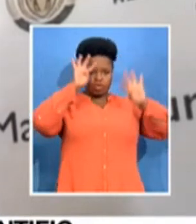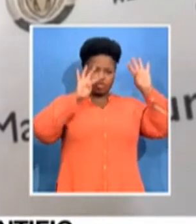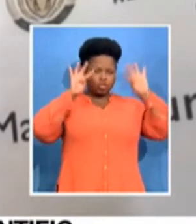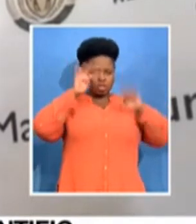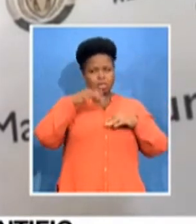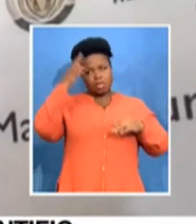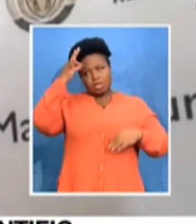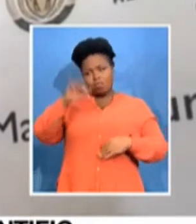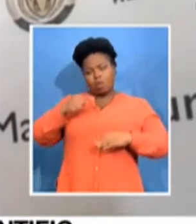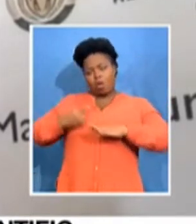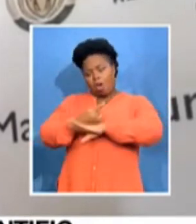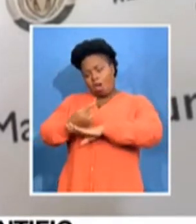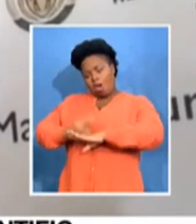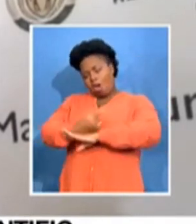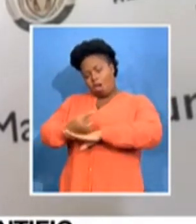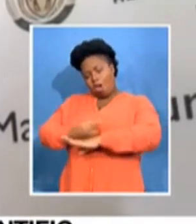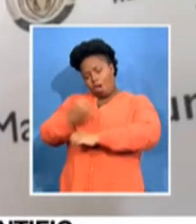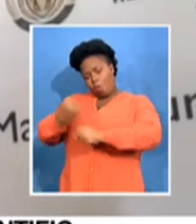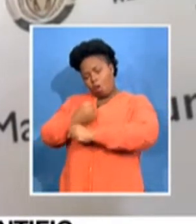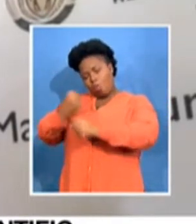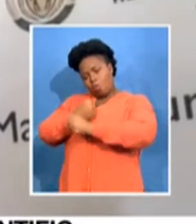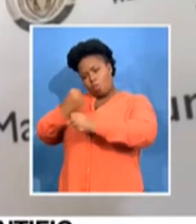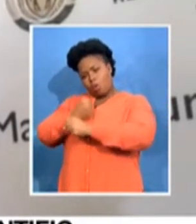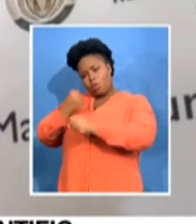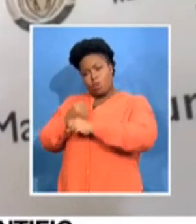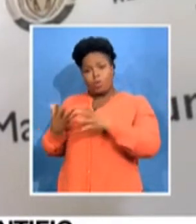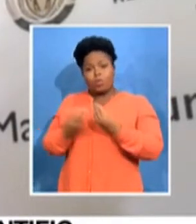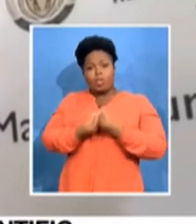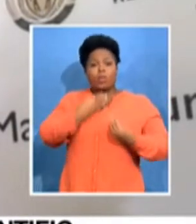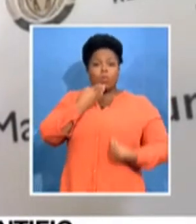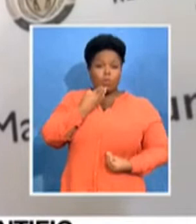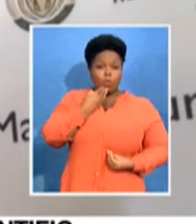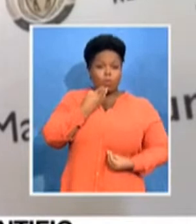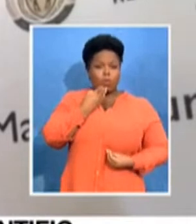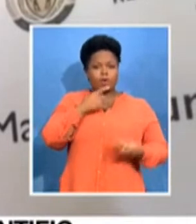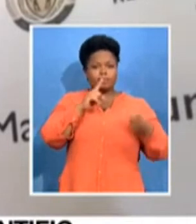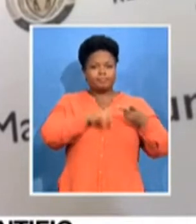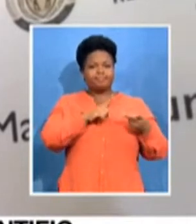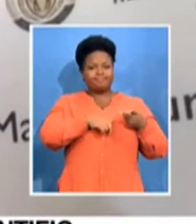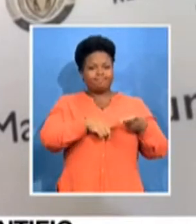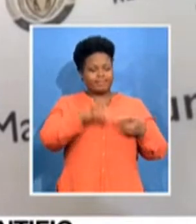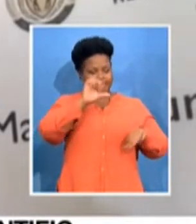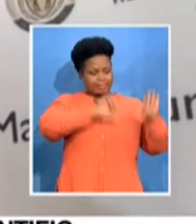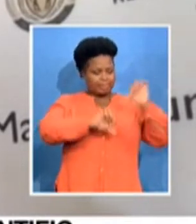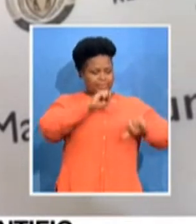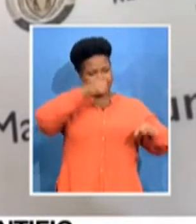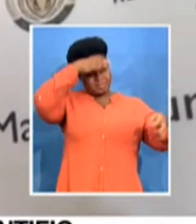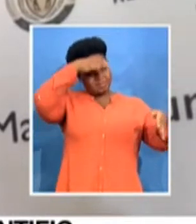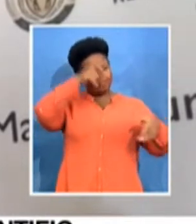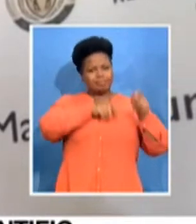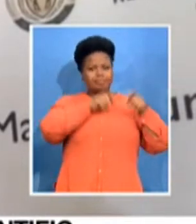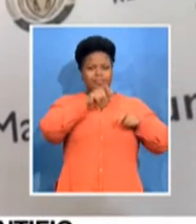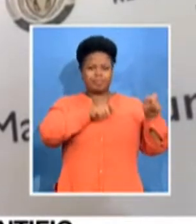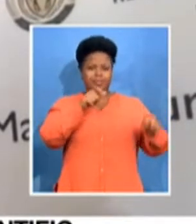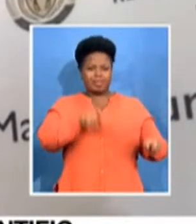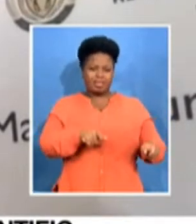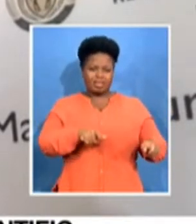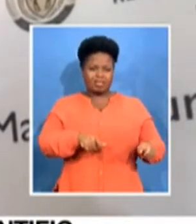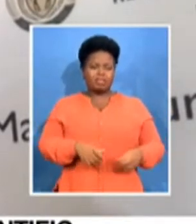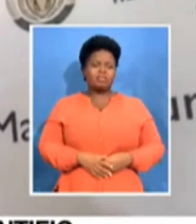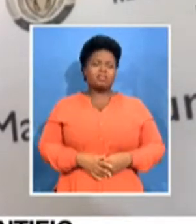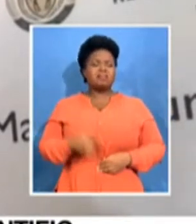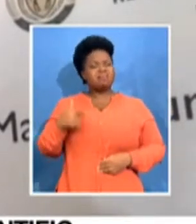scientists in the fight against the pandemic. And I would just like to highlight, by way